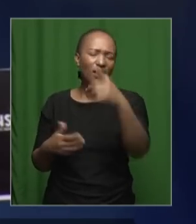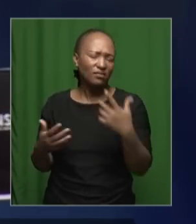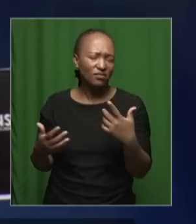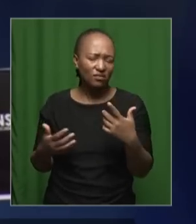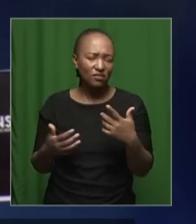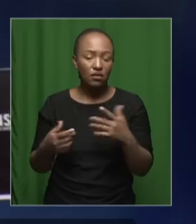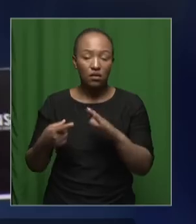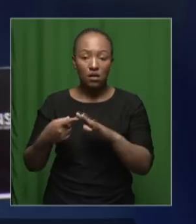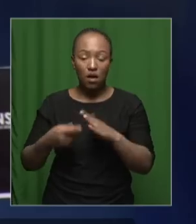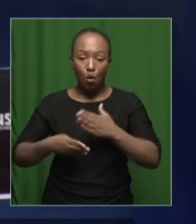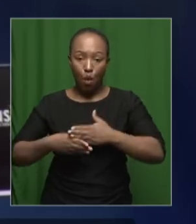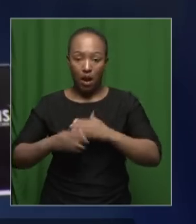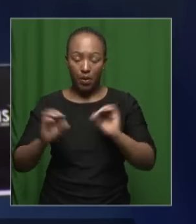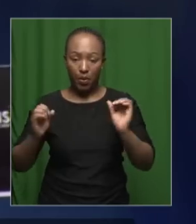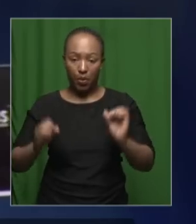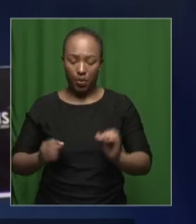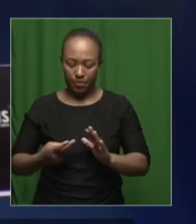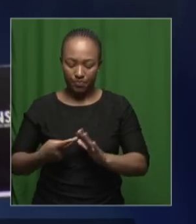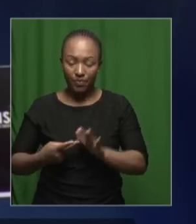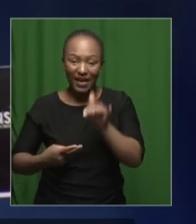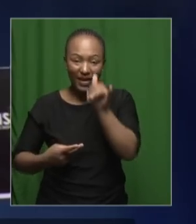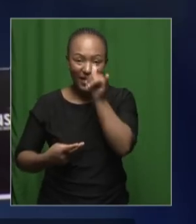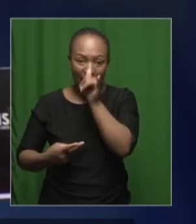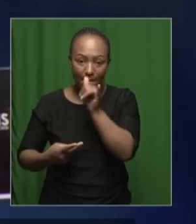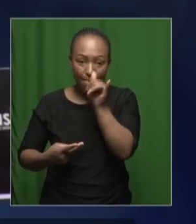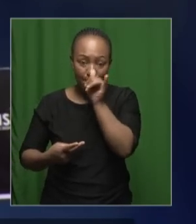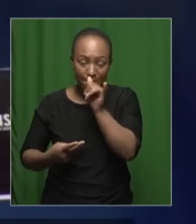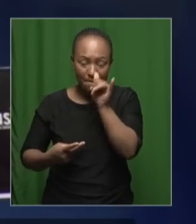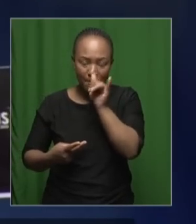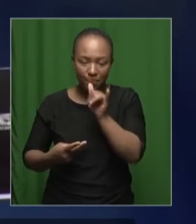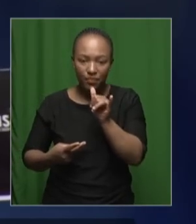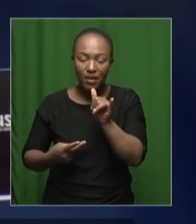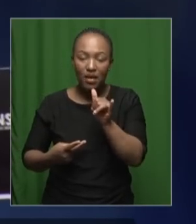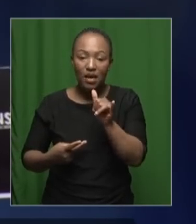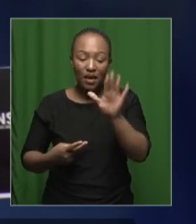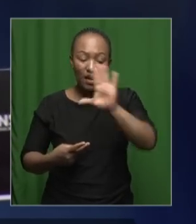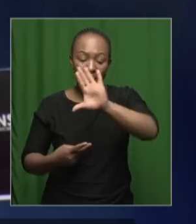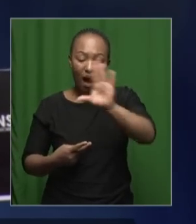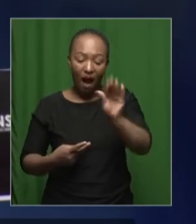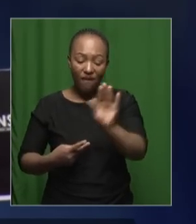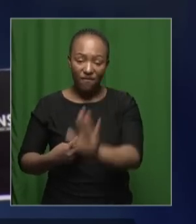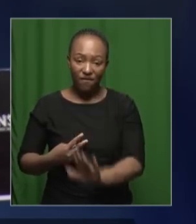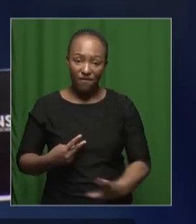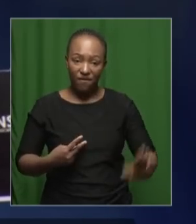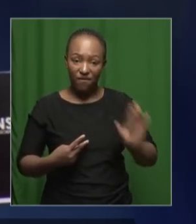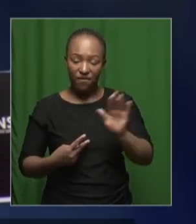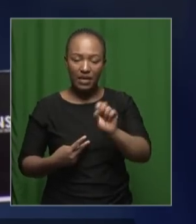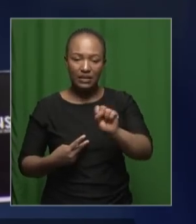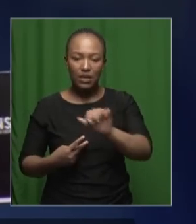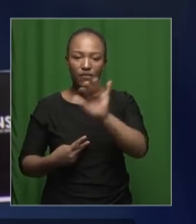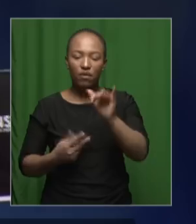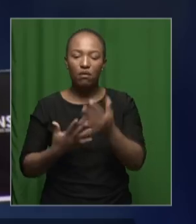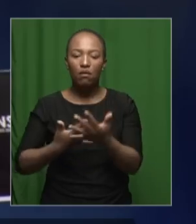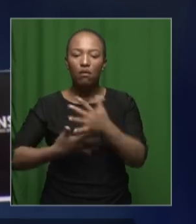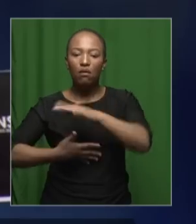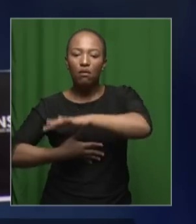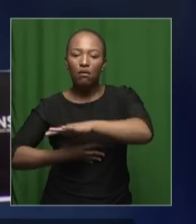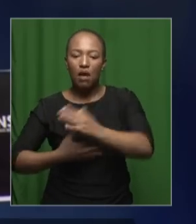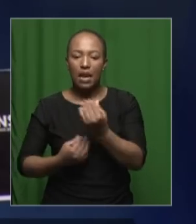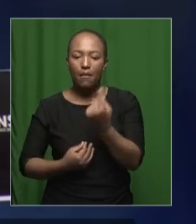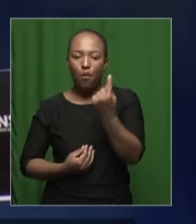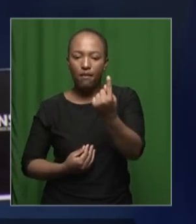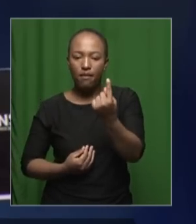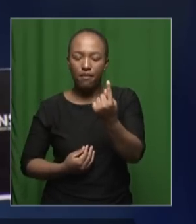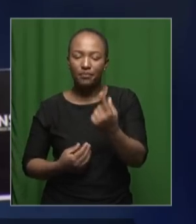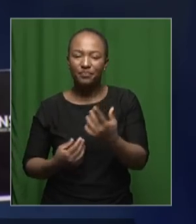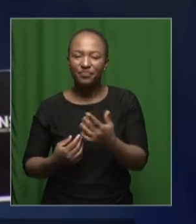unemployment and go with our crime stats. We are number one in Africa. We are number one when it comes to joblessness. We are number one when it